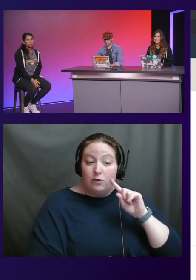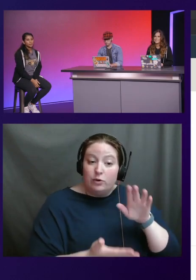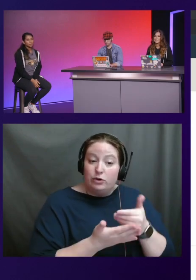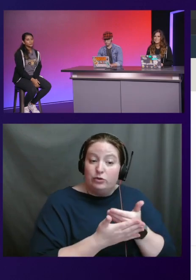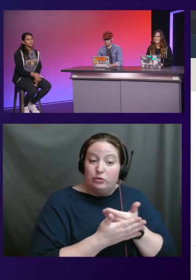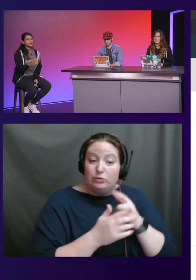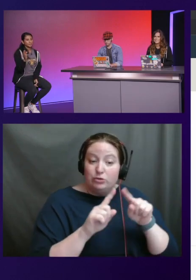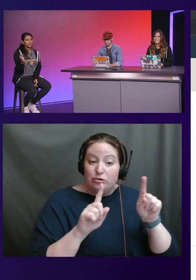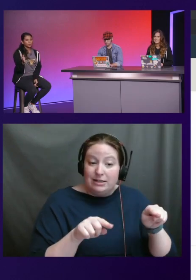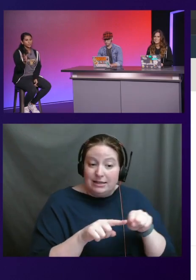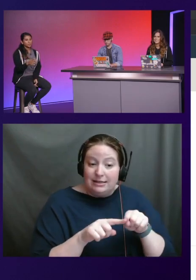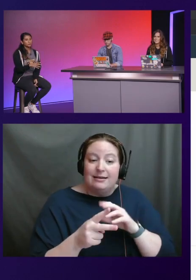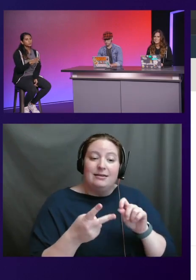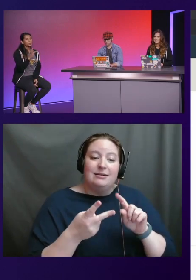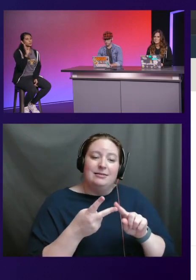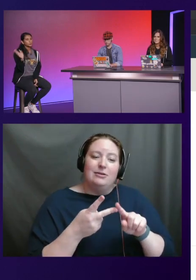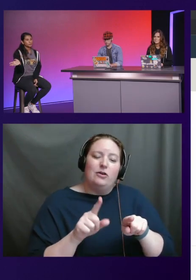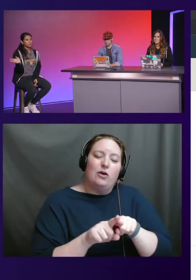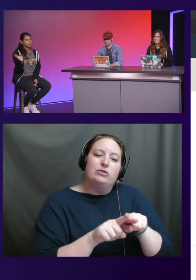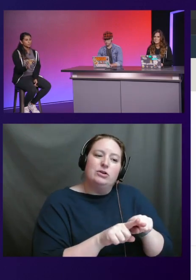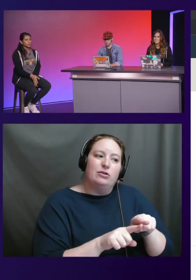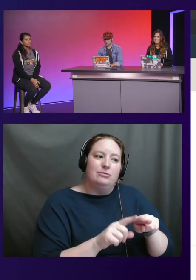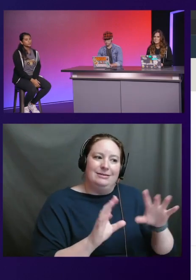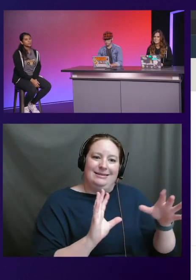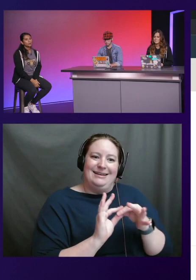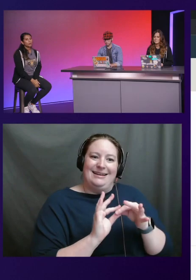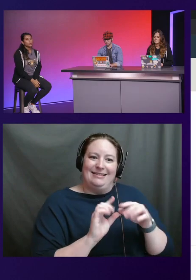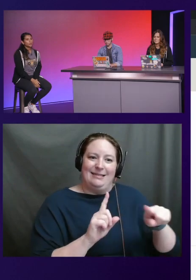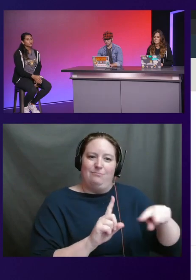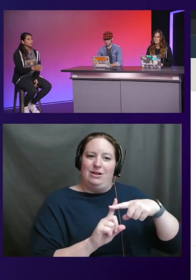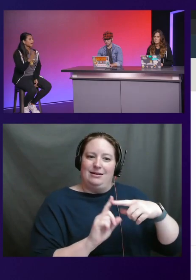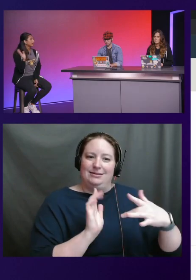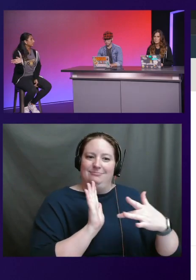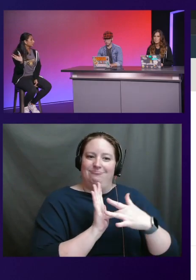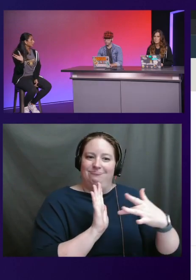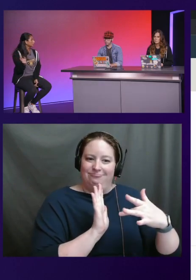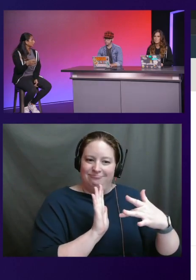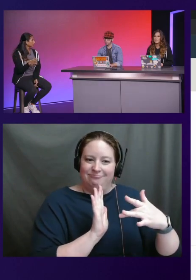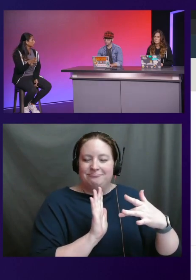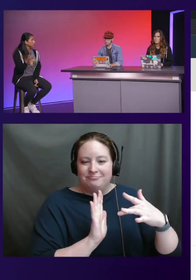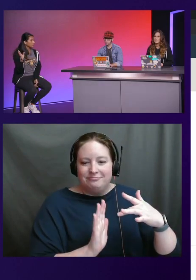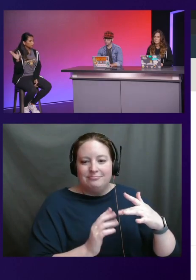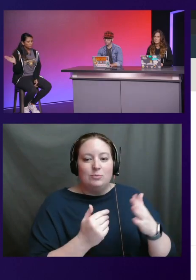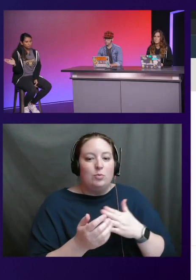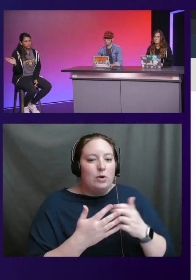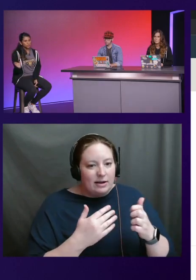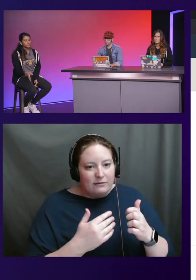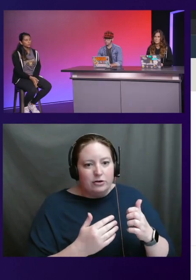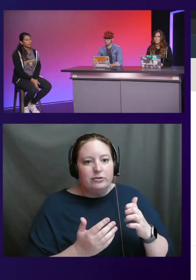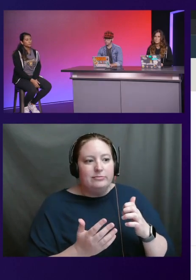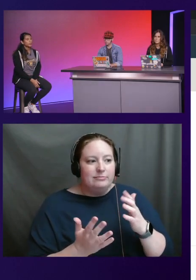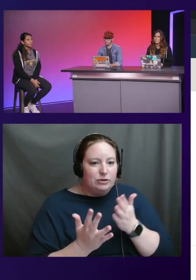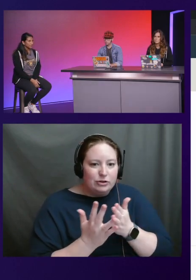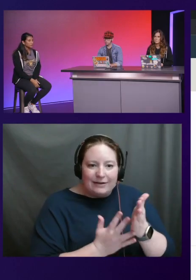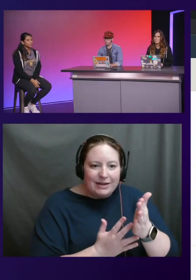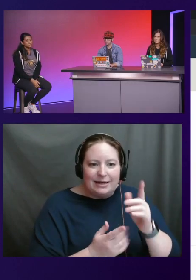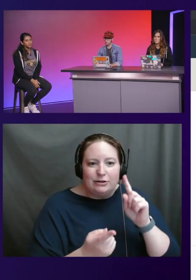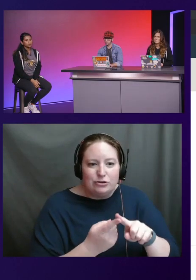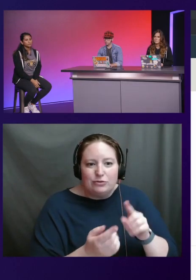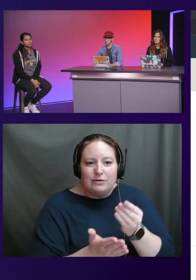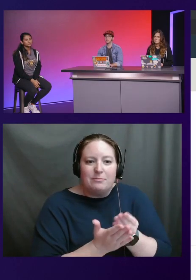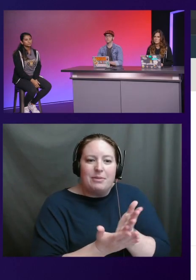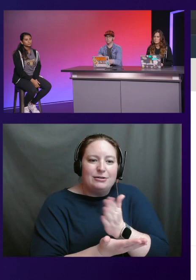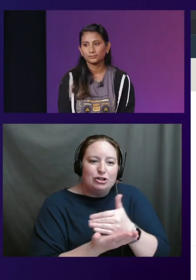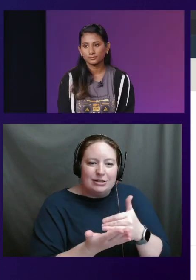and also connect that plus button to go to this new route whenever you're navigating to the budget entry